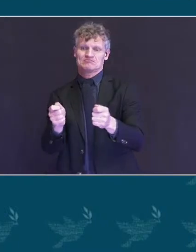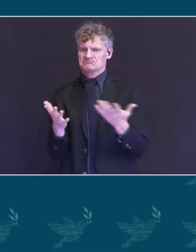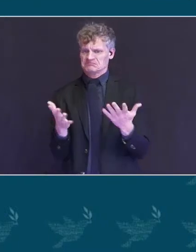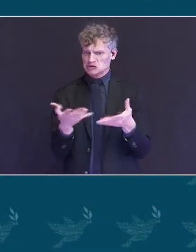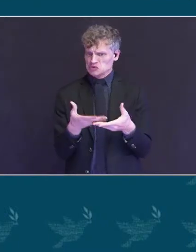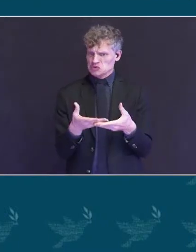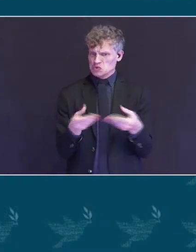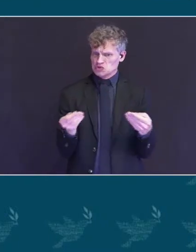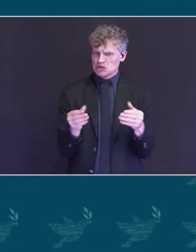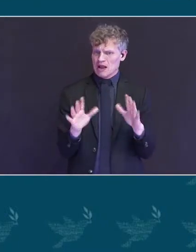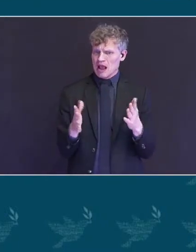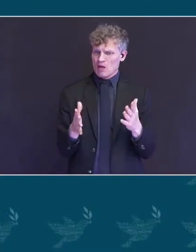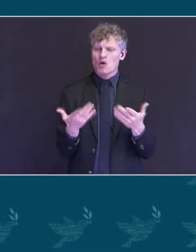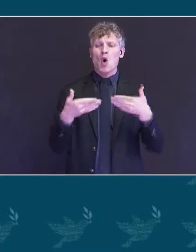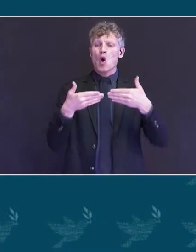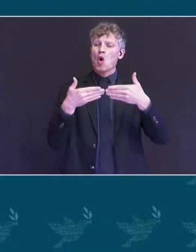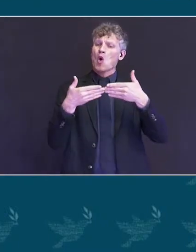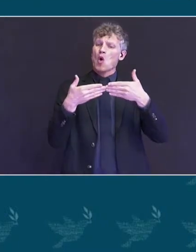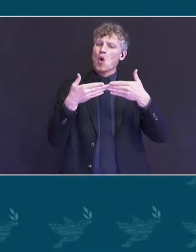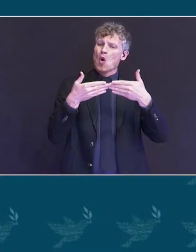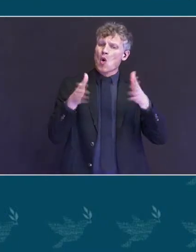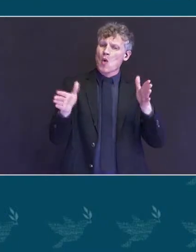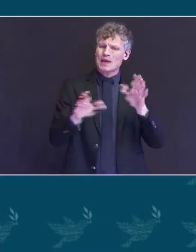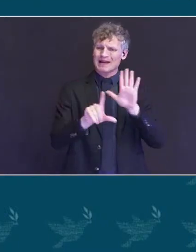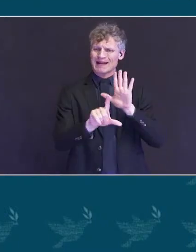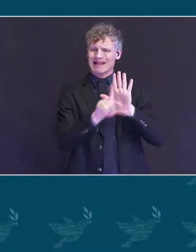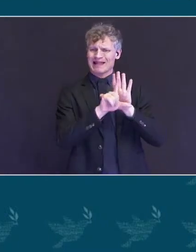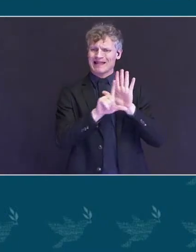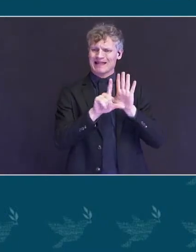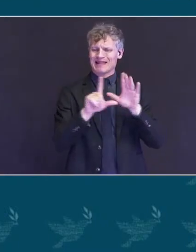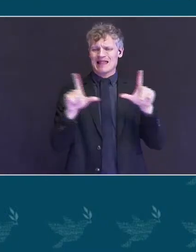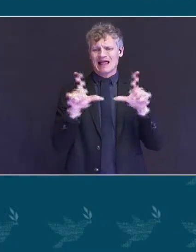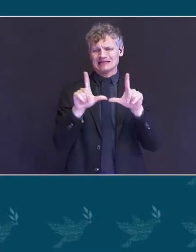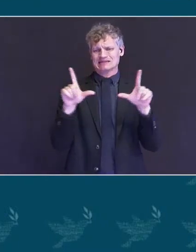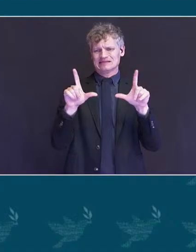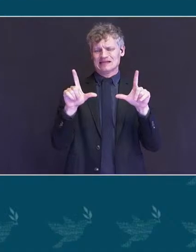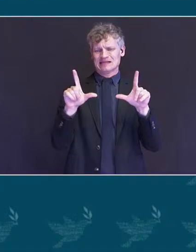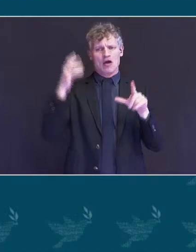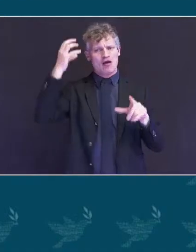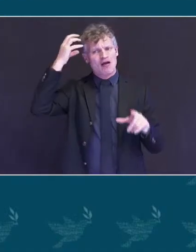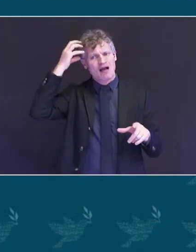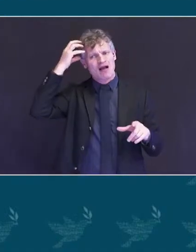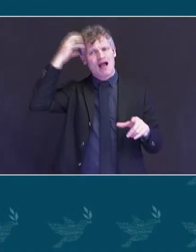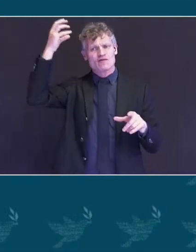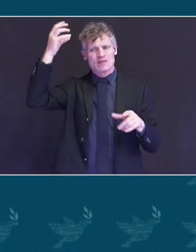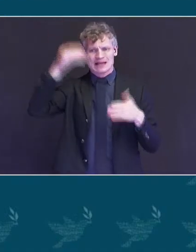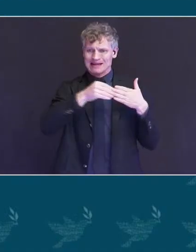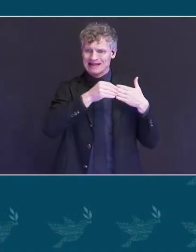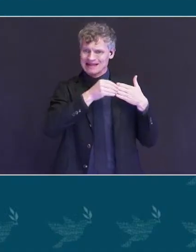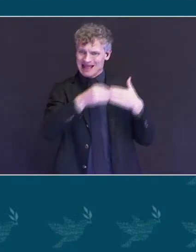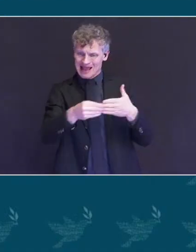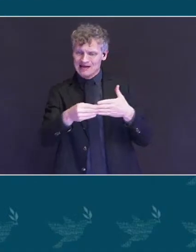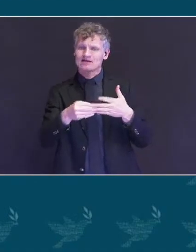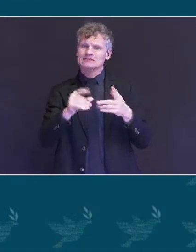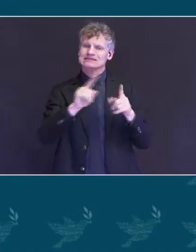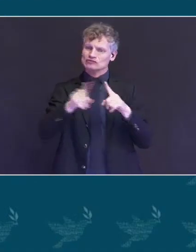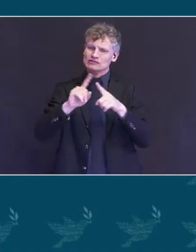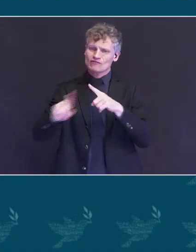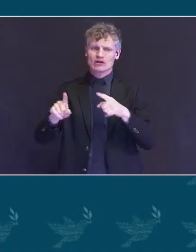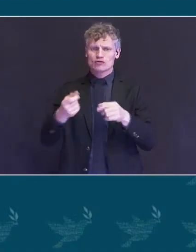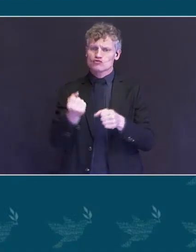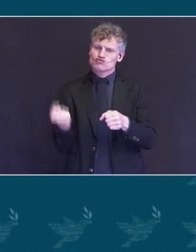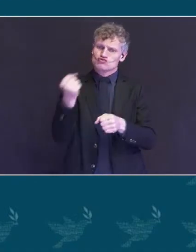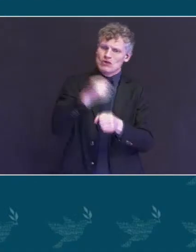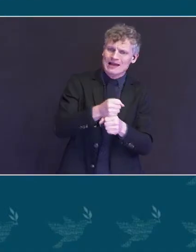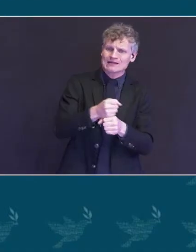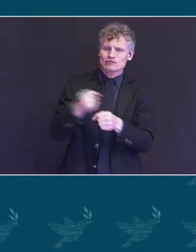open licensing and government-led initiatives that provide multilingual content creation and ensure that resources are freely